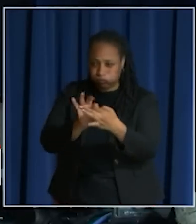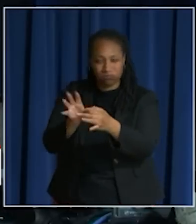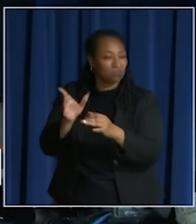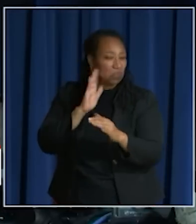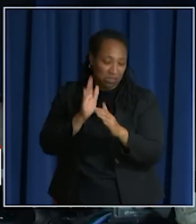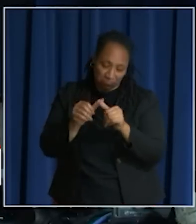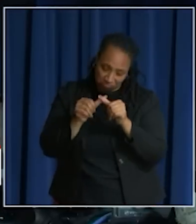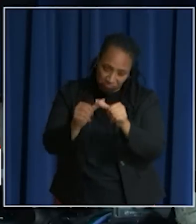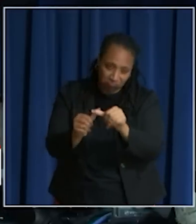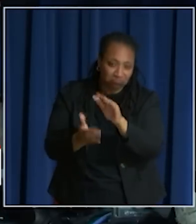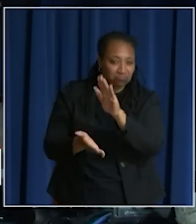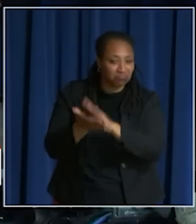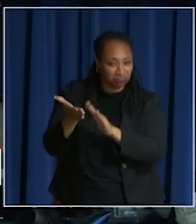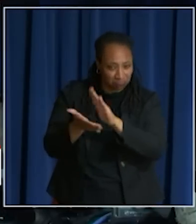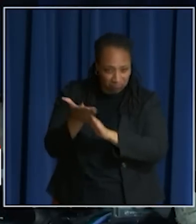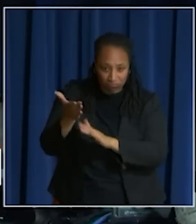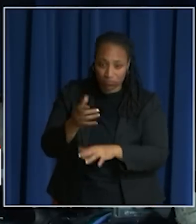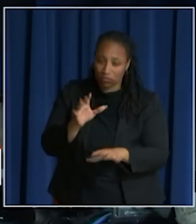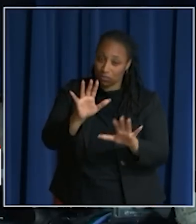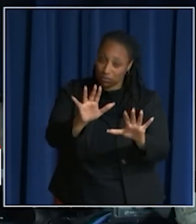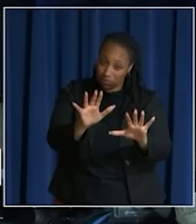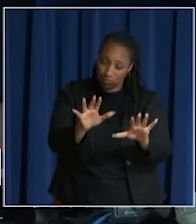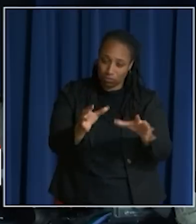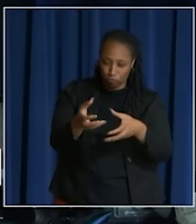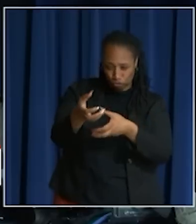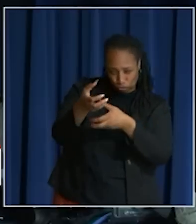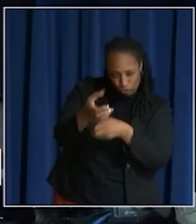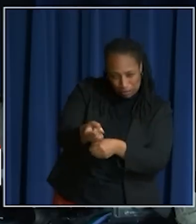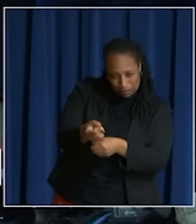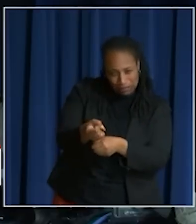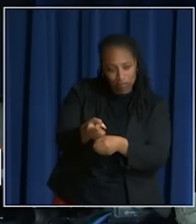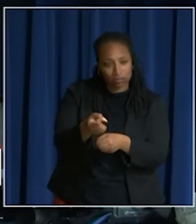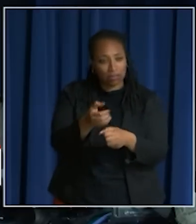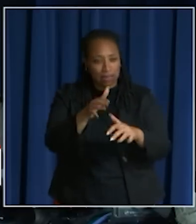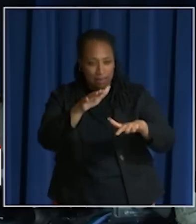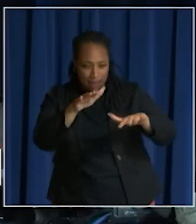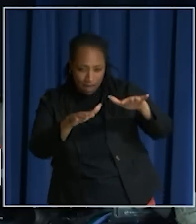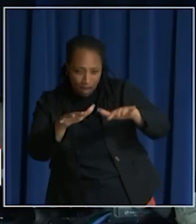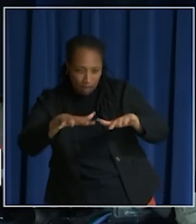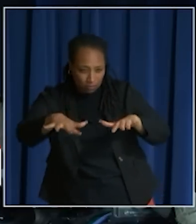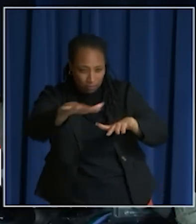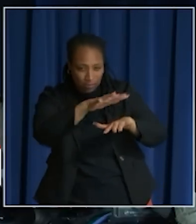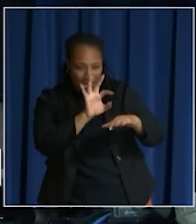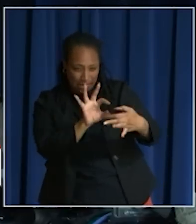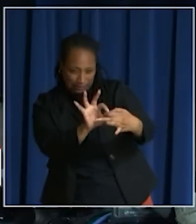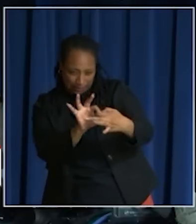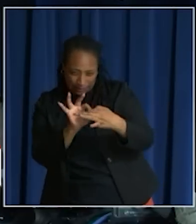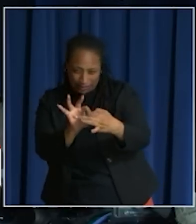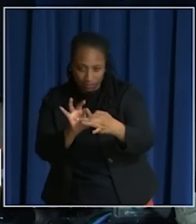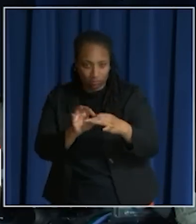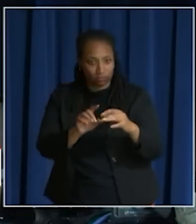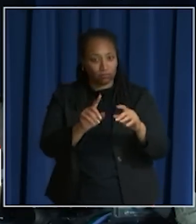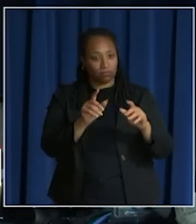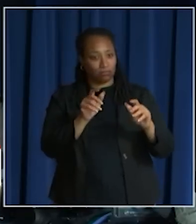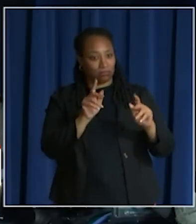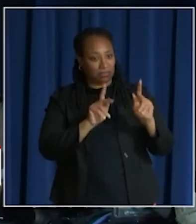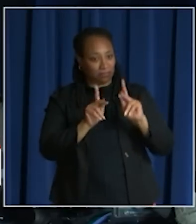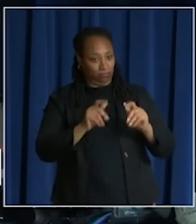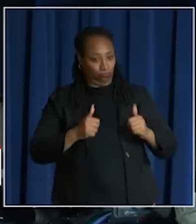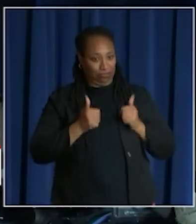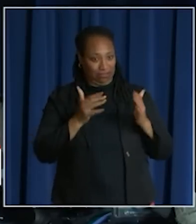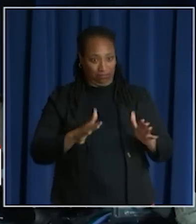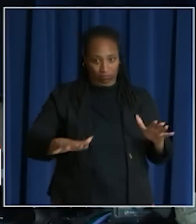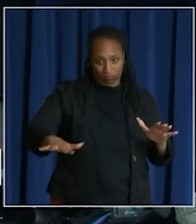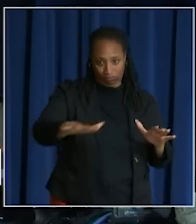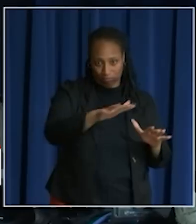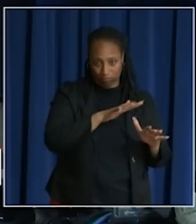the trust that DC residents have in us. What could be a disaster is if we